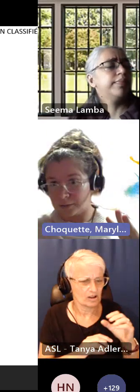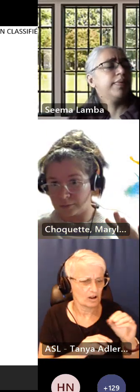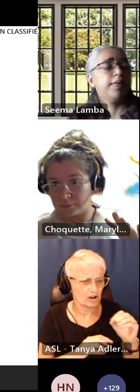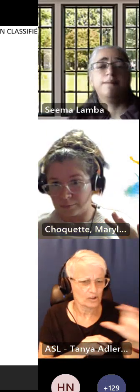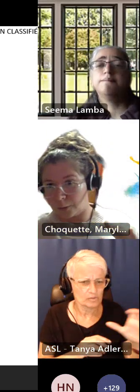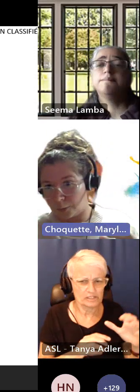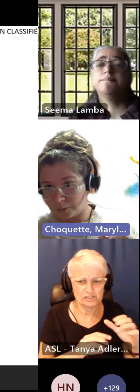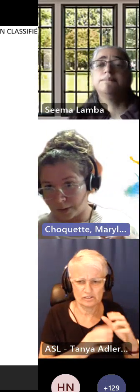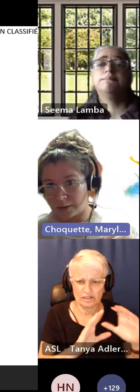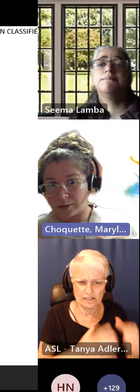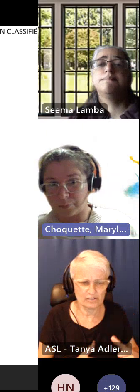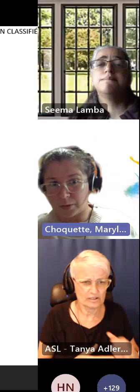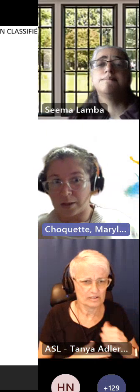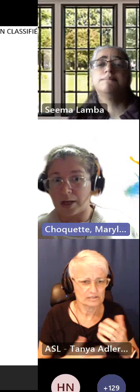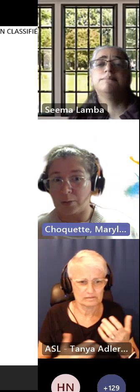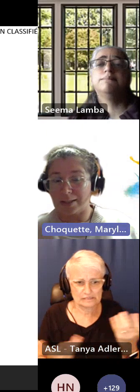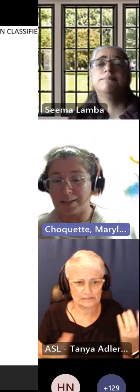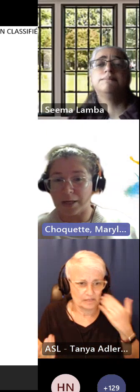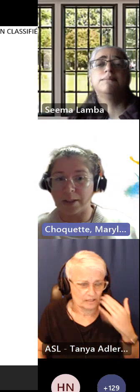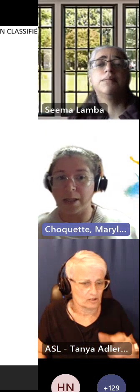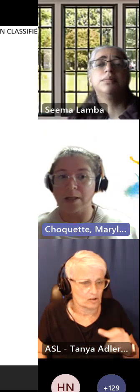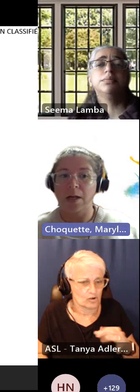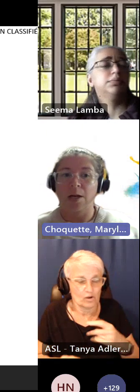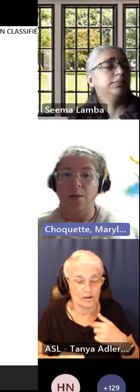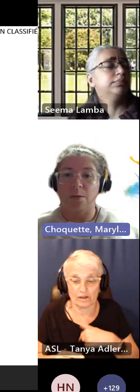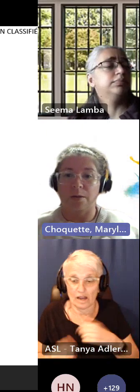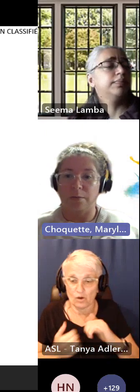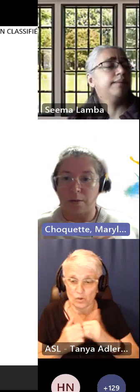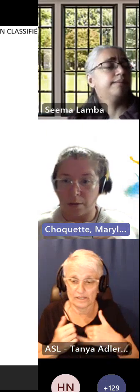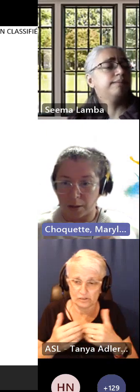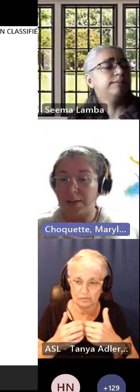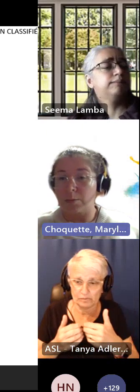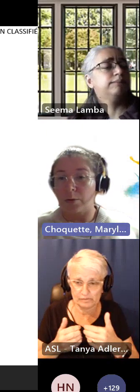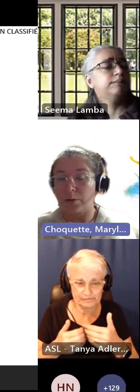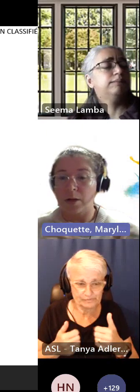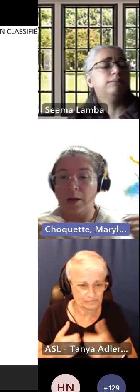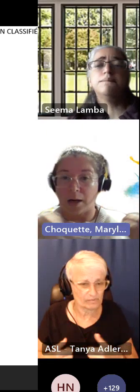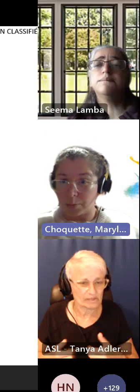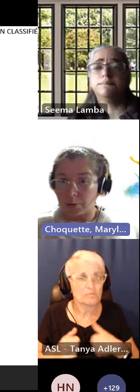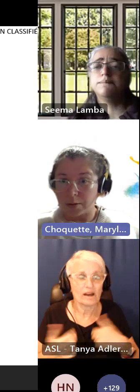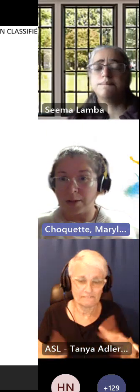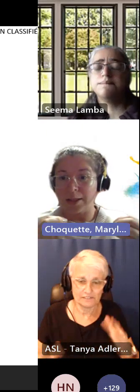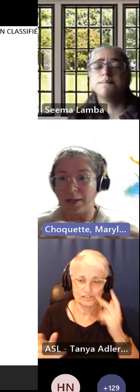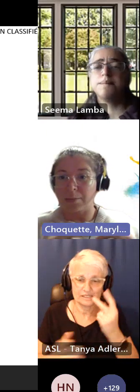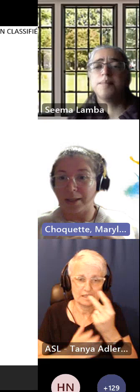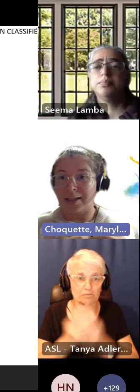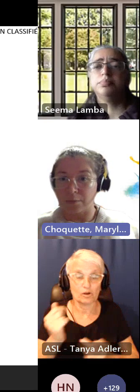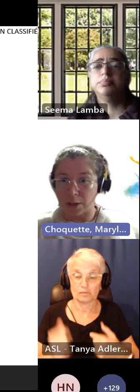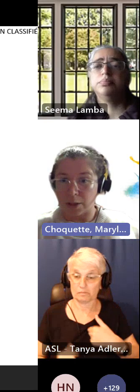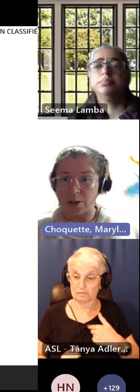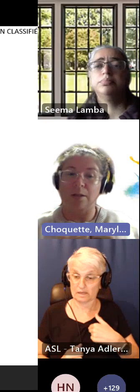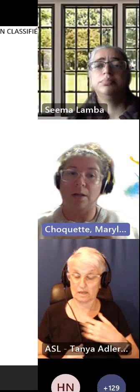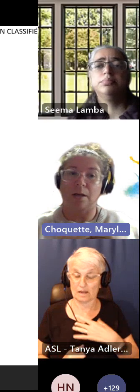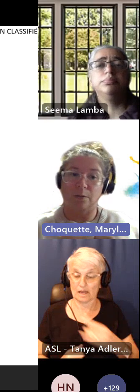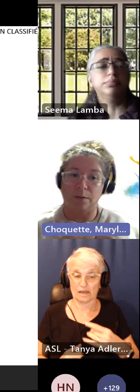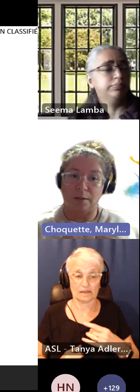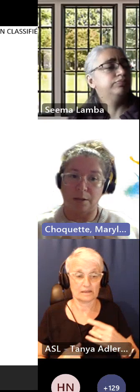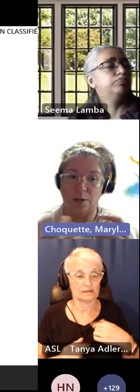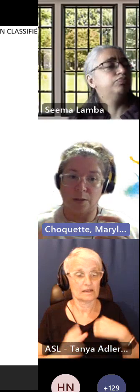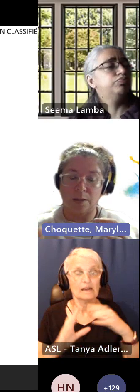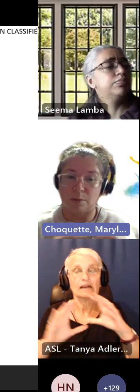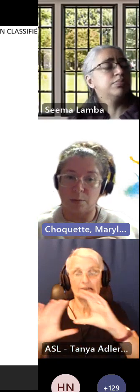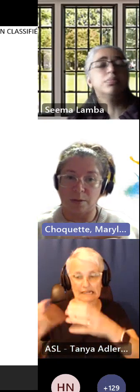less alone like how we disaggregate, but I've seen both. I personally like by classification.